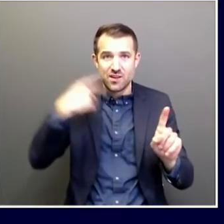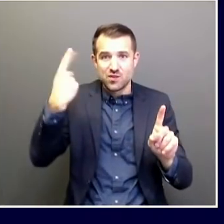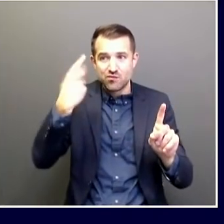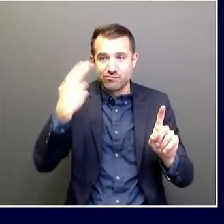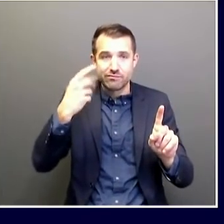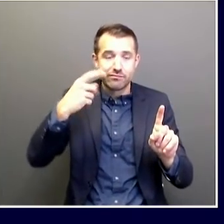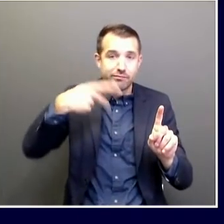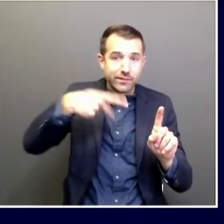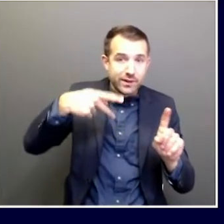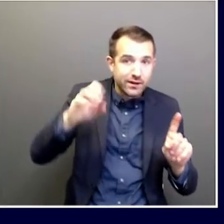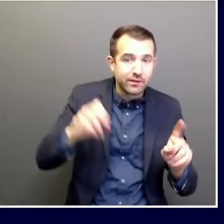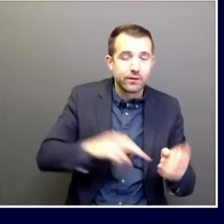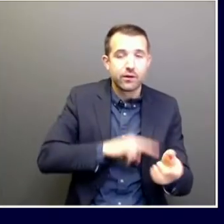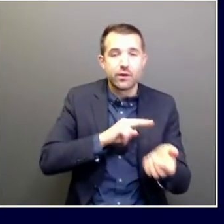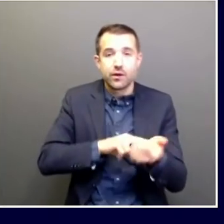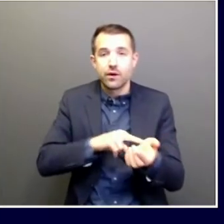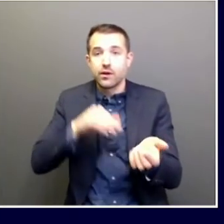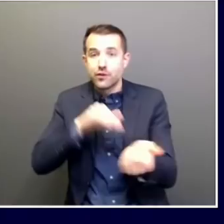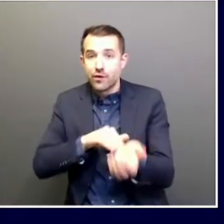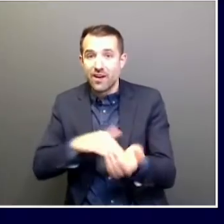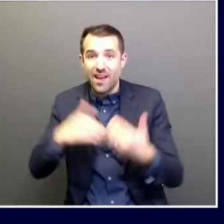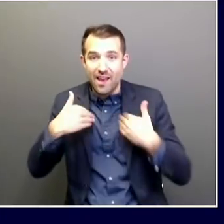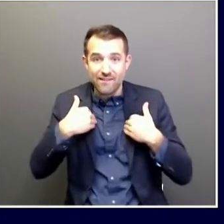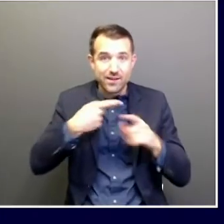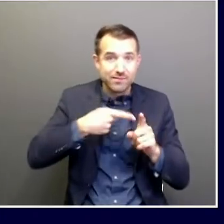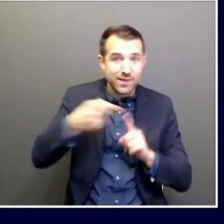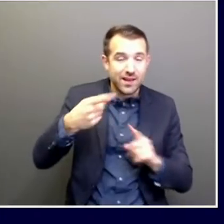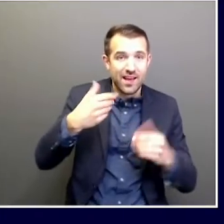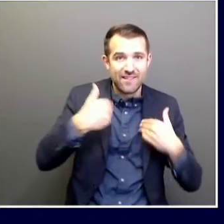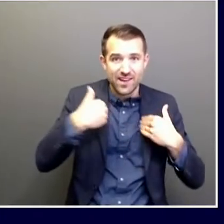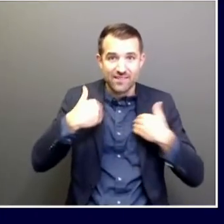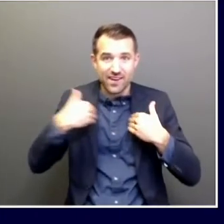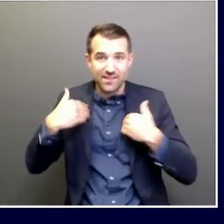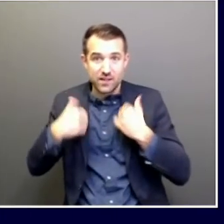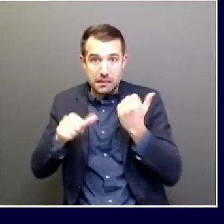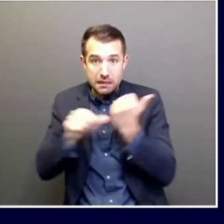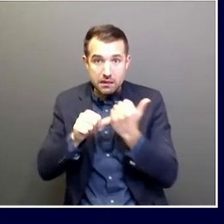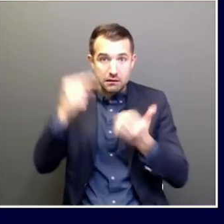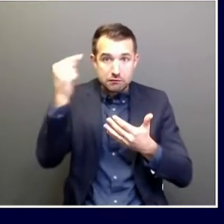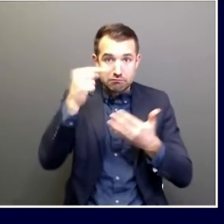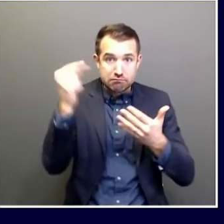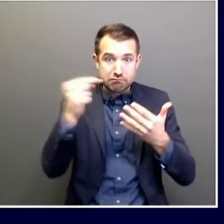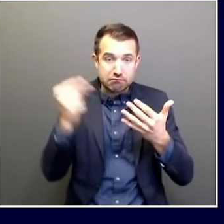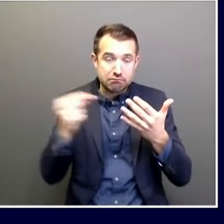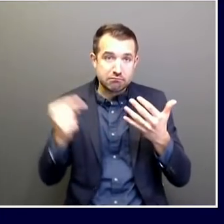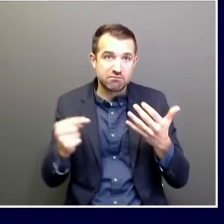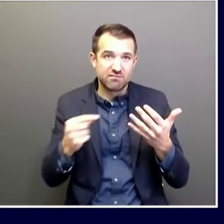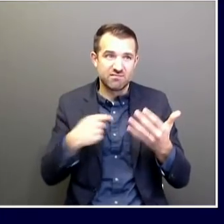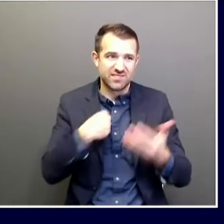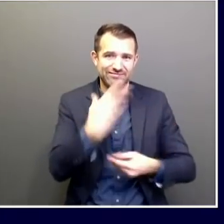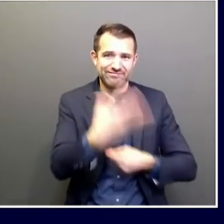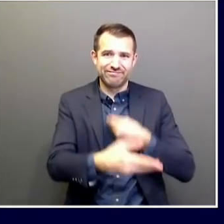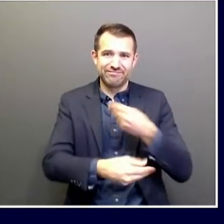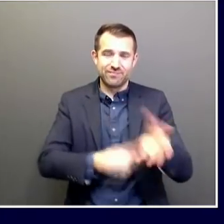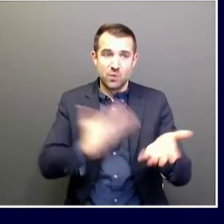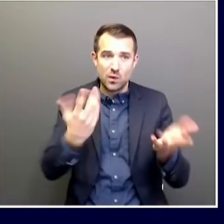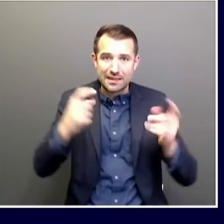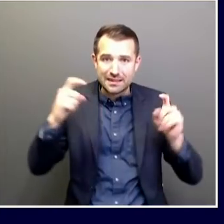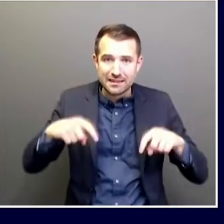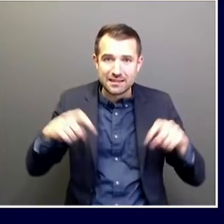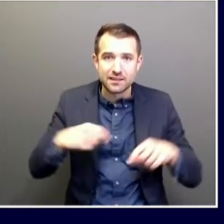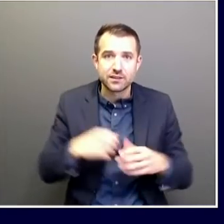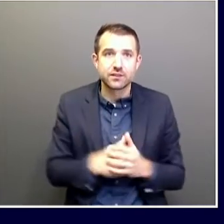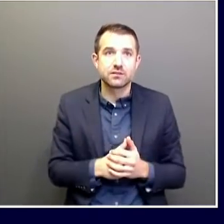that I know people are tired, we're all tired, but there is one way out of this pandemic, which is vaccination.